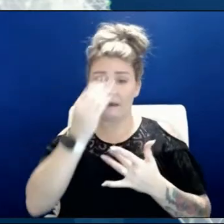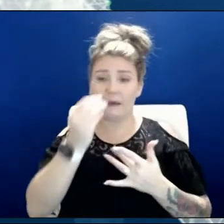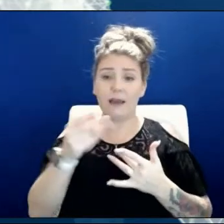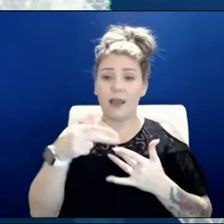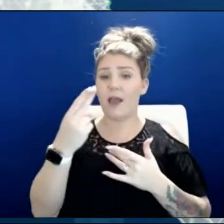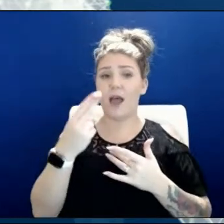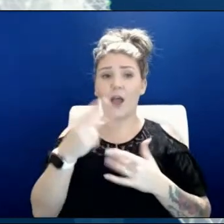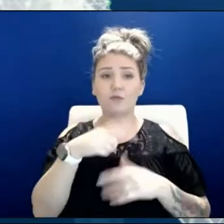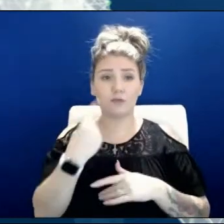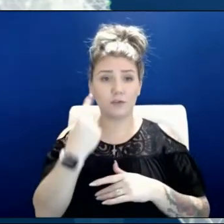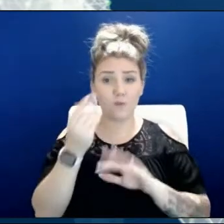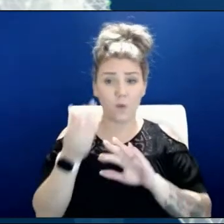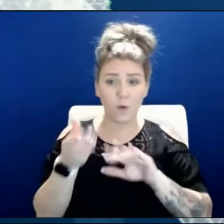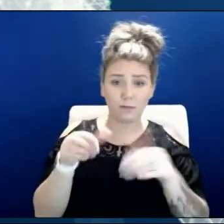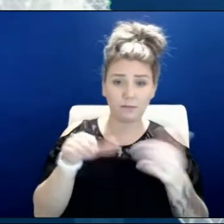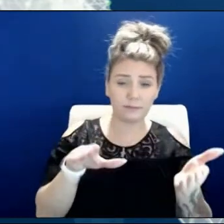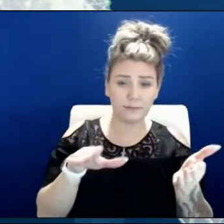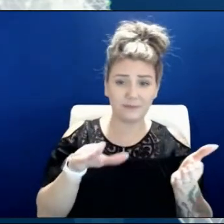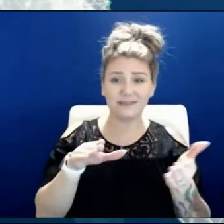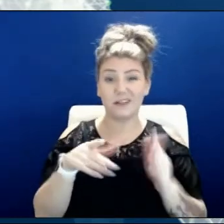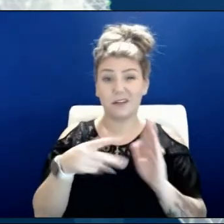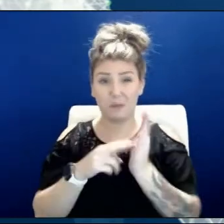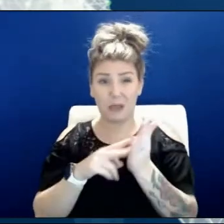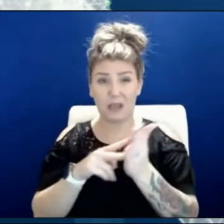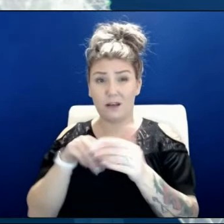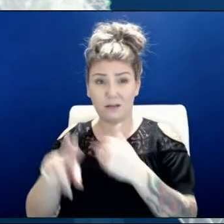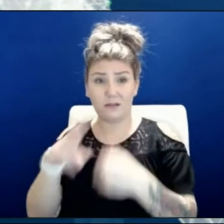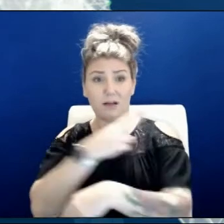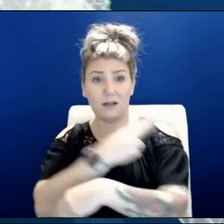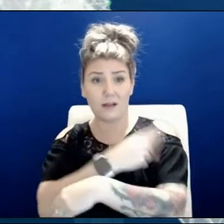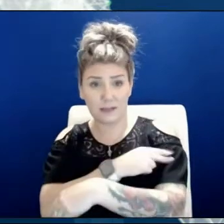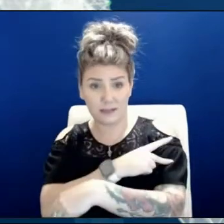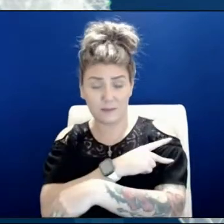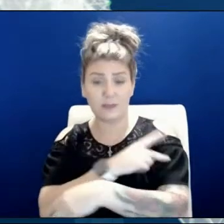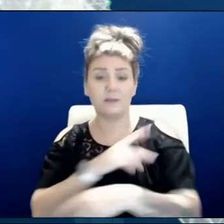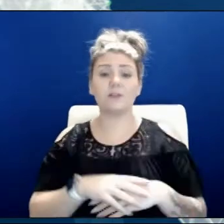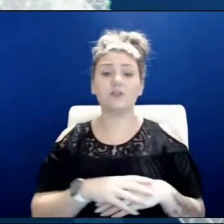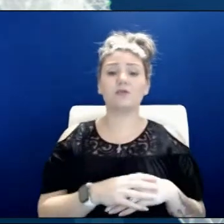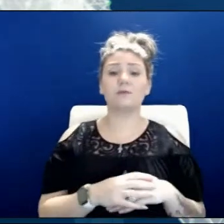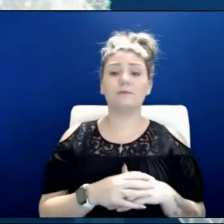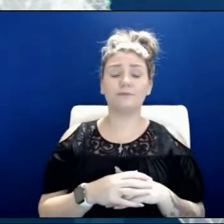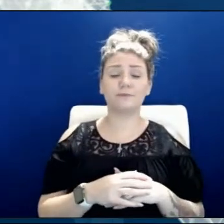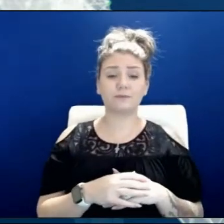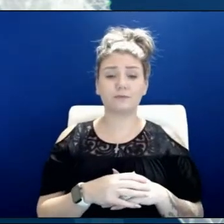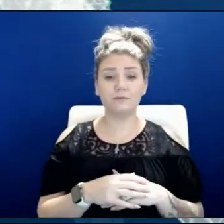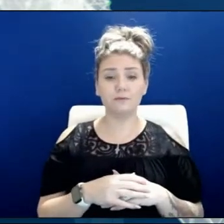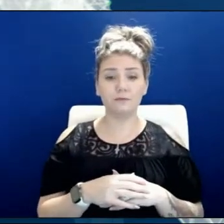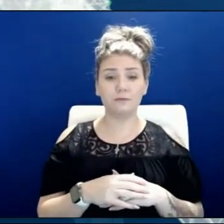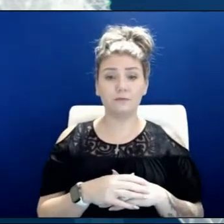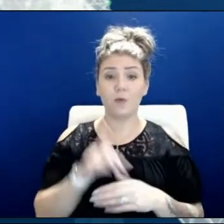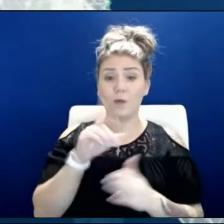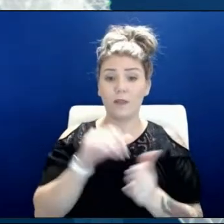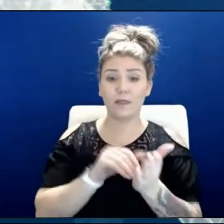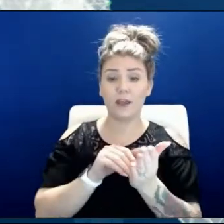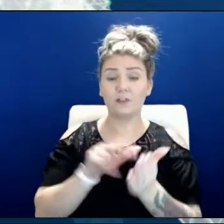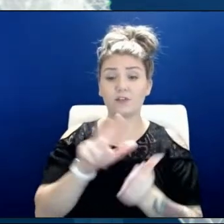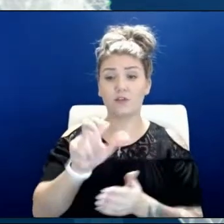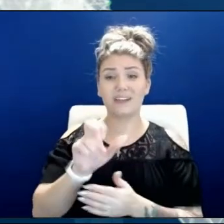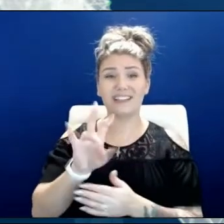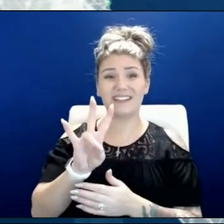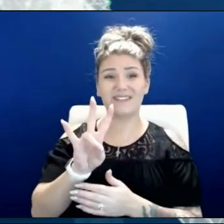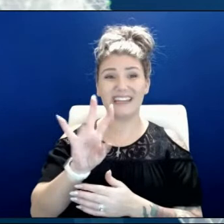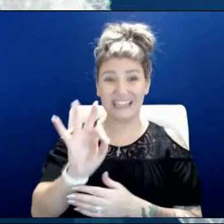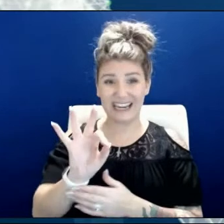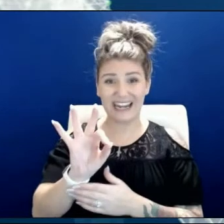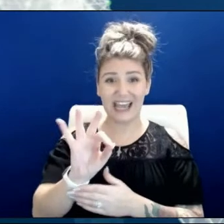severe illness requiring hospitalization or a high risk of death. 1,379 participants received Paxlovid